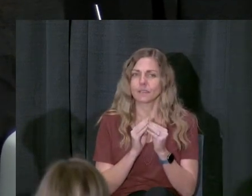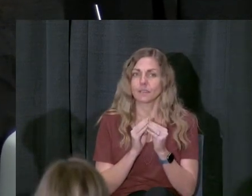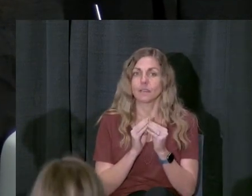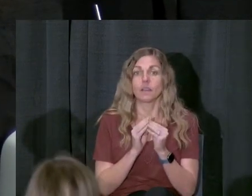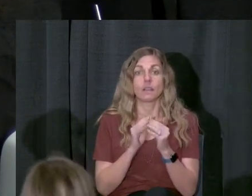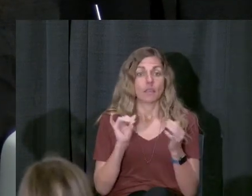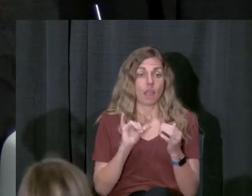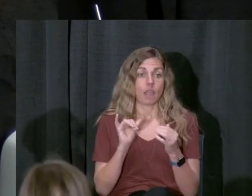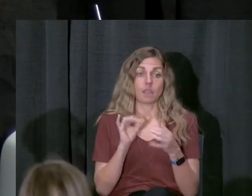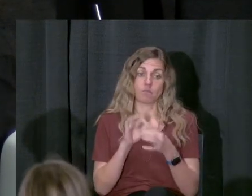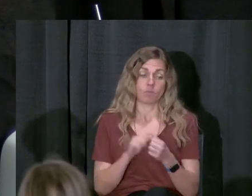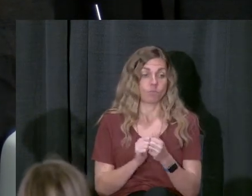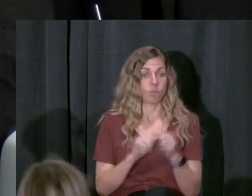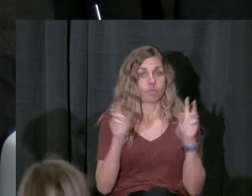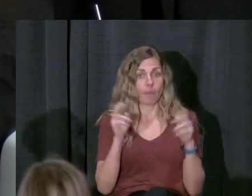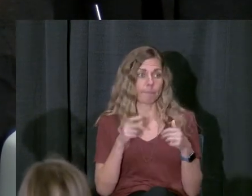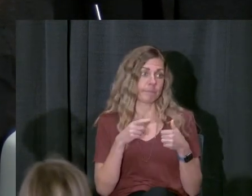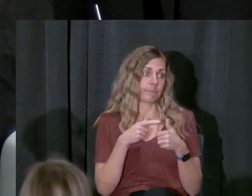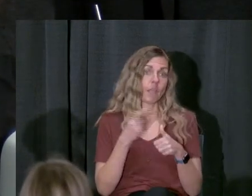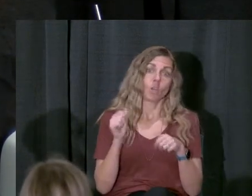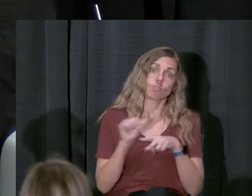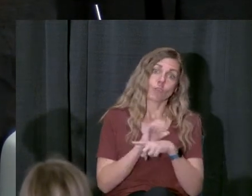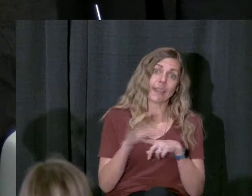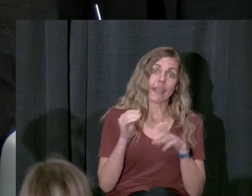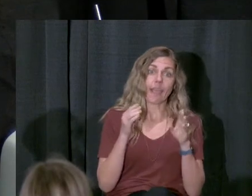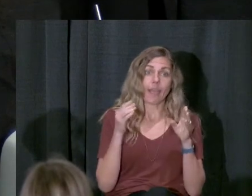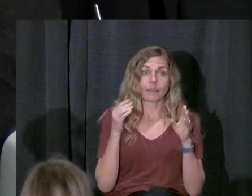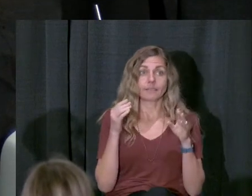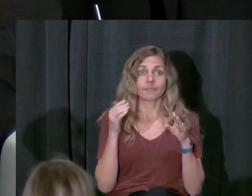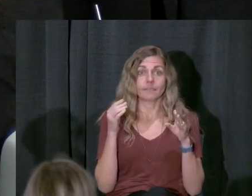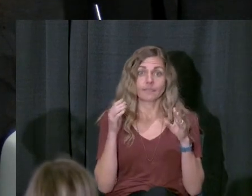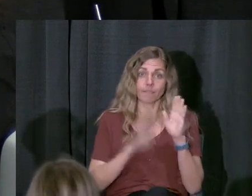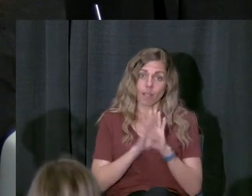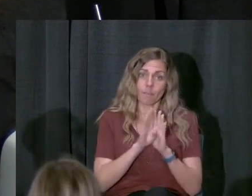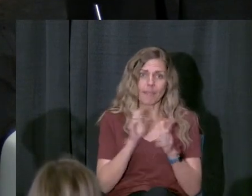training and development, the importance of shift left, and